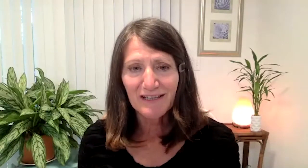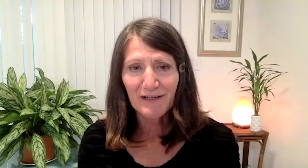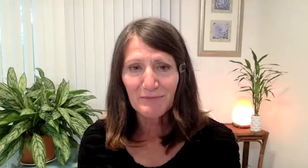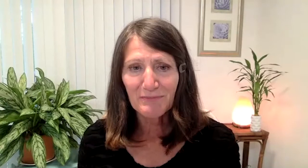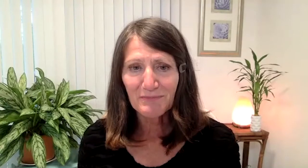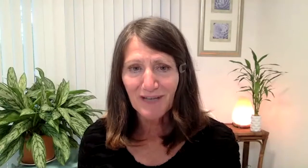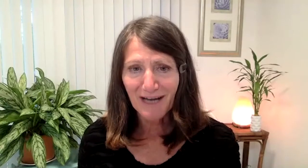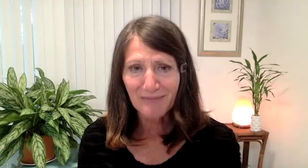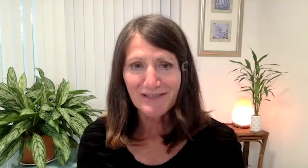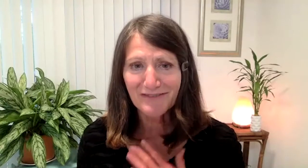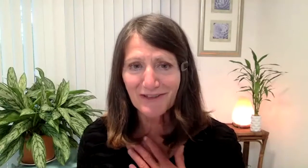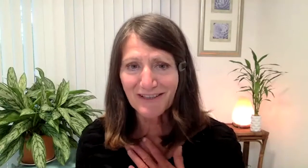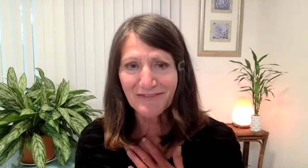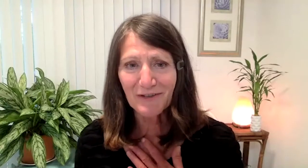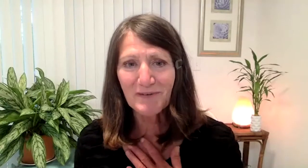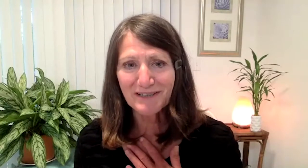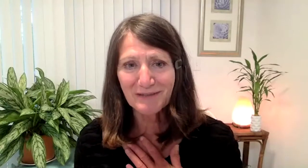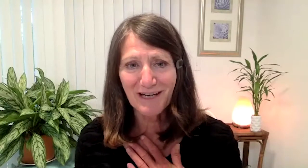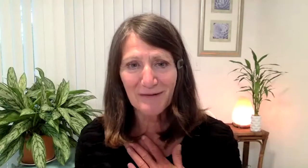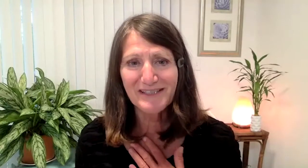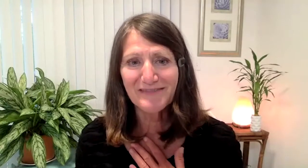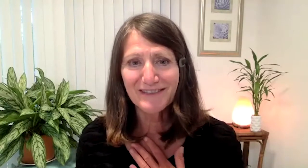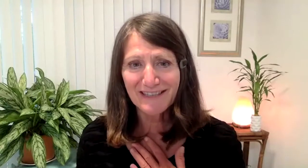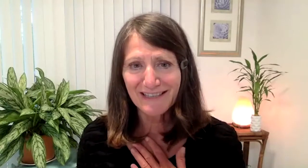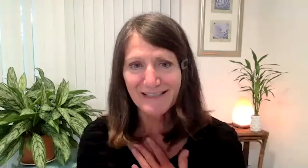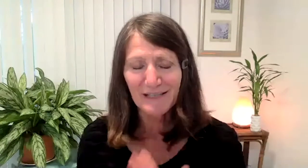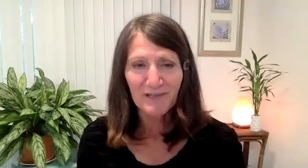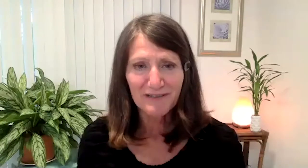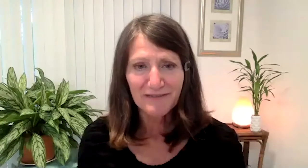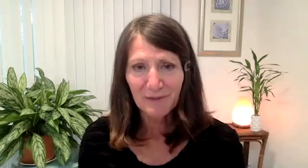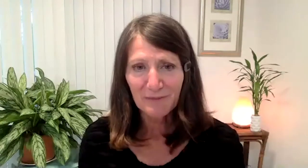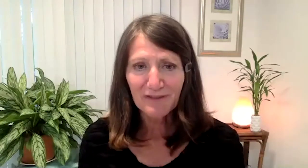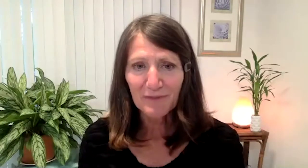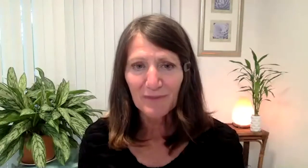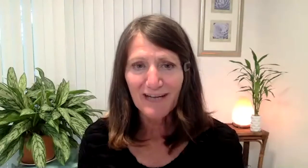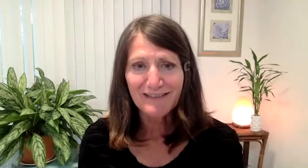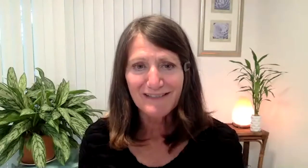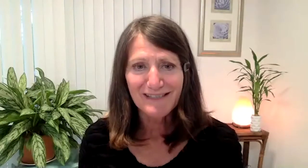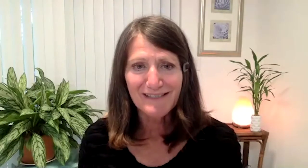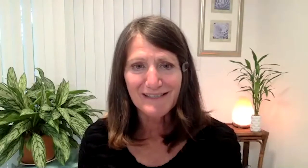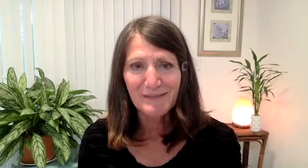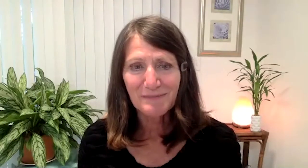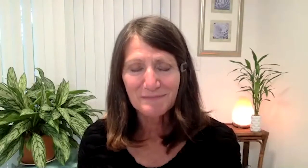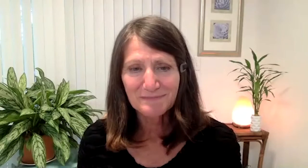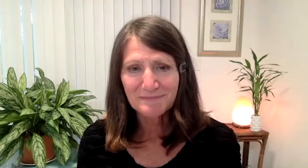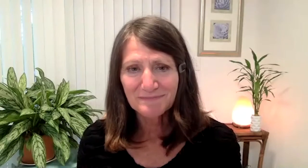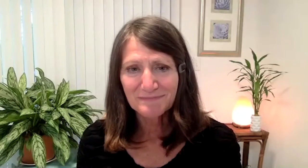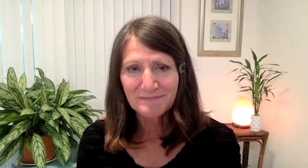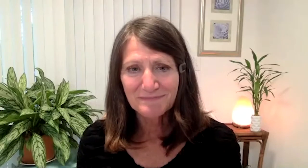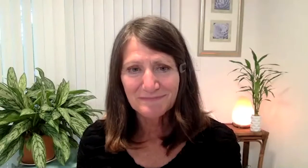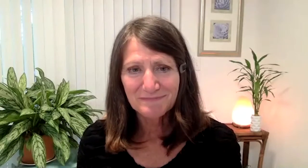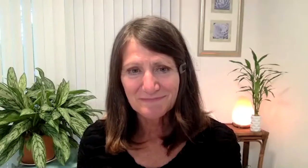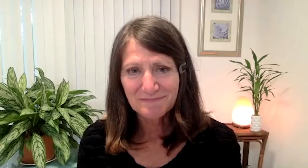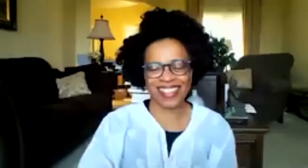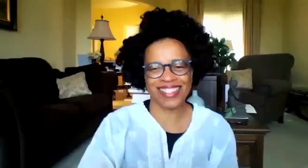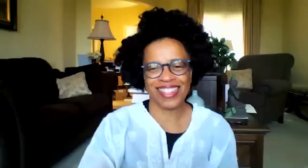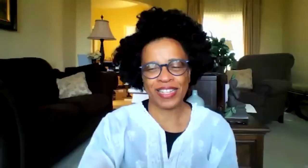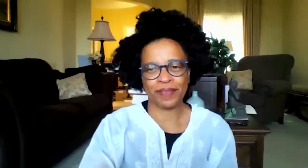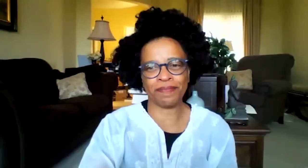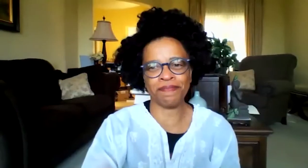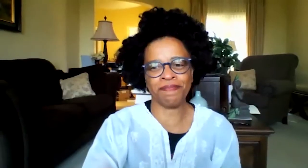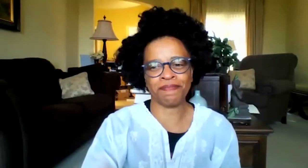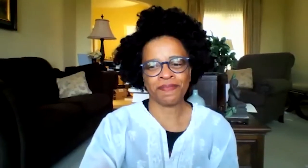and perhaps if you're willing, perhaps even lead us in one of your beautiful practices.